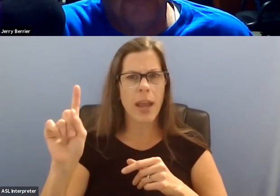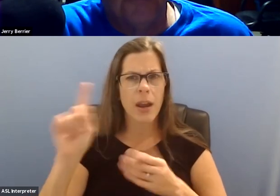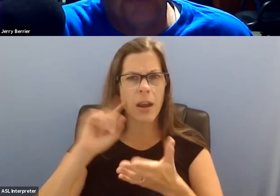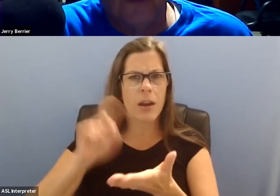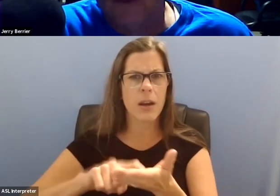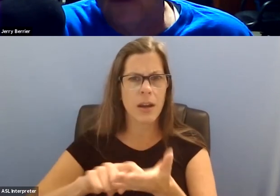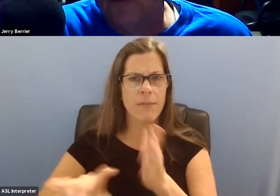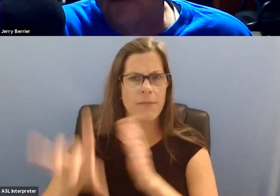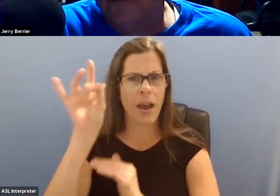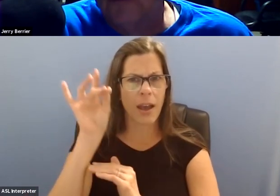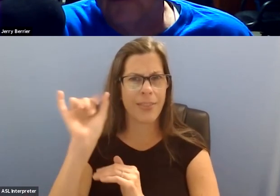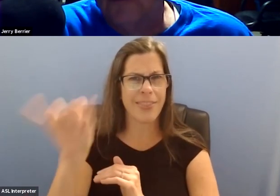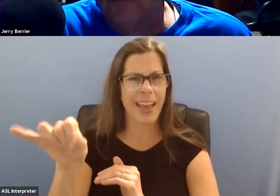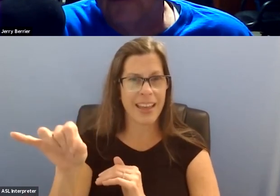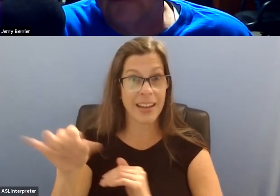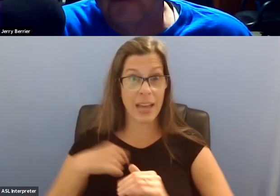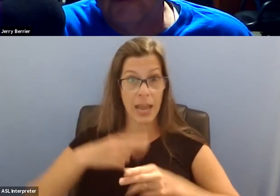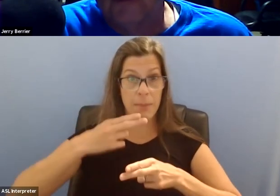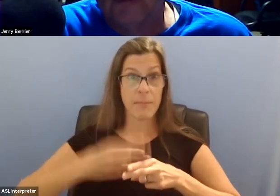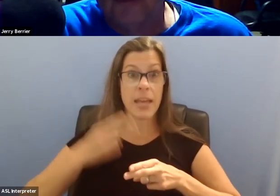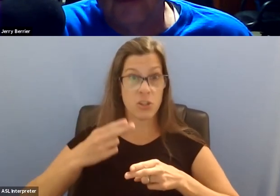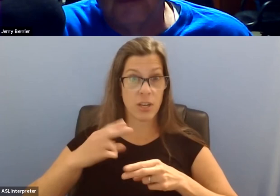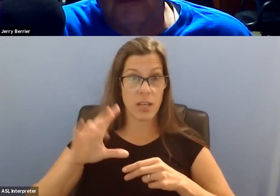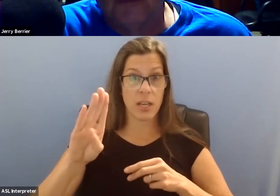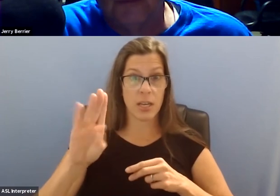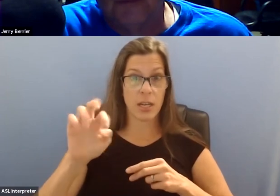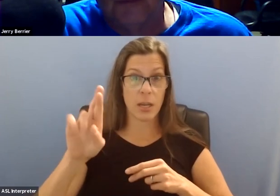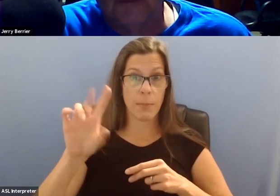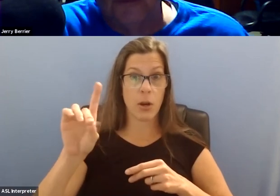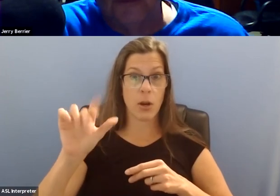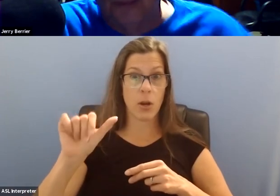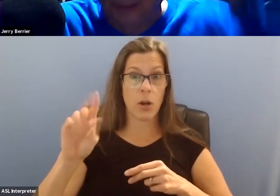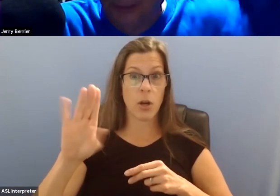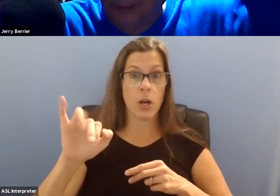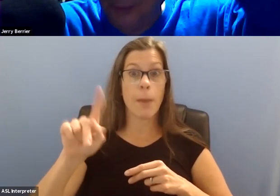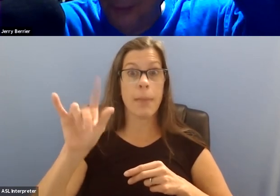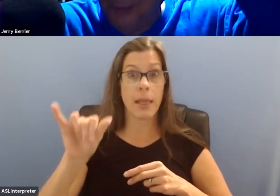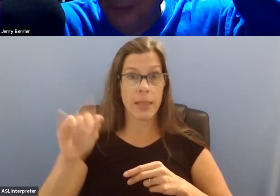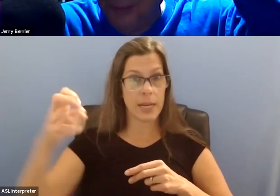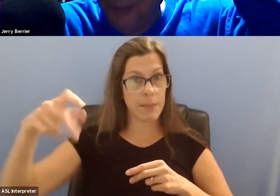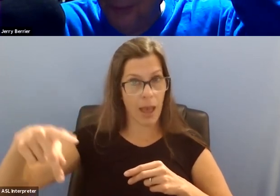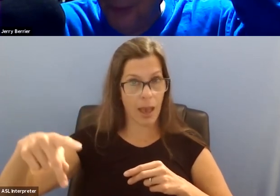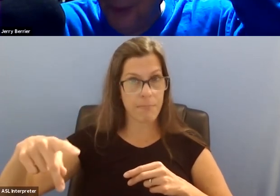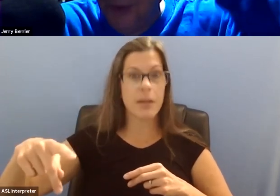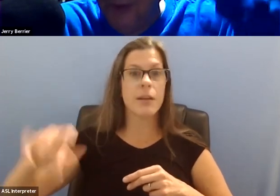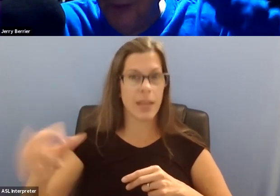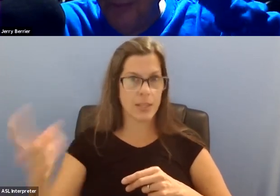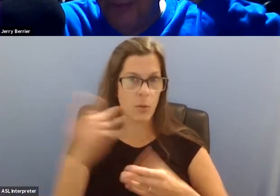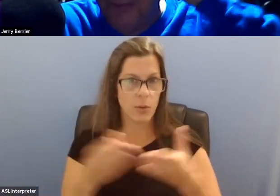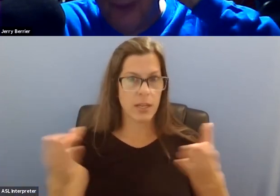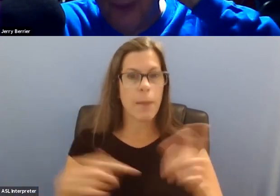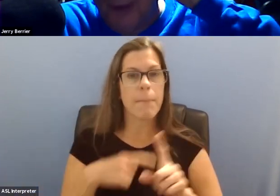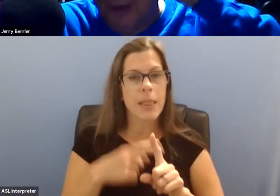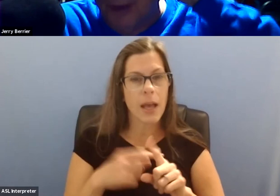Freya. So I mentioned really briefly that the birdability map is, um, the best resource we know of. right. And the screen reading being difficult.